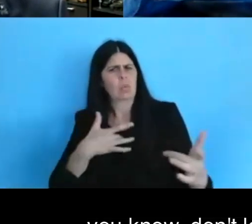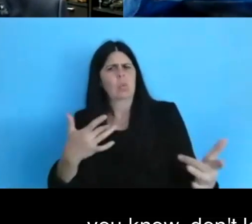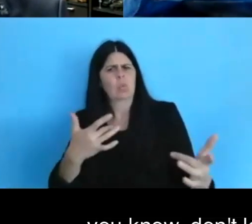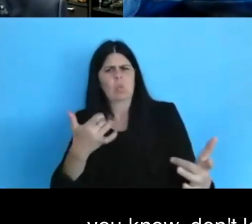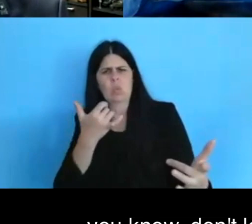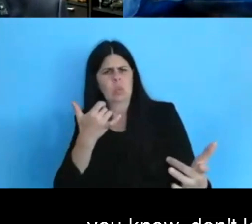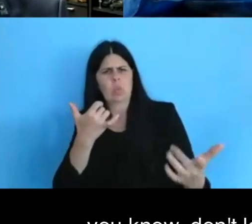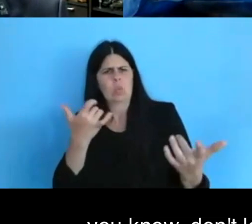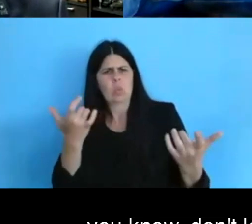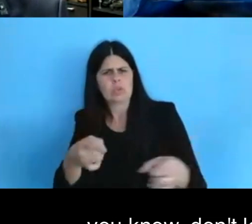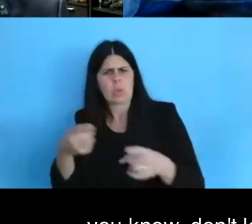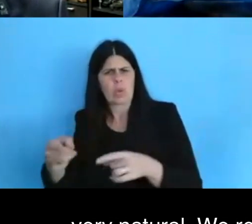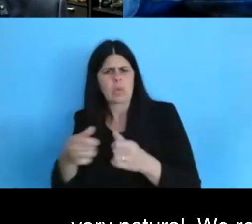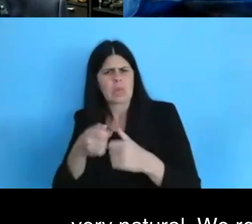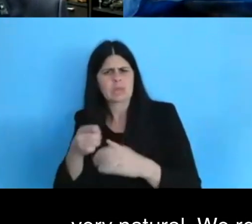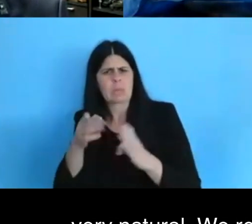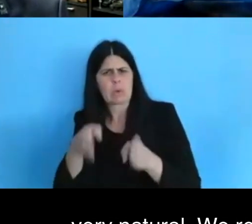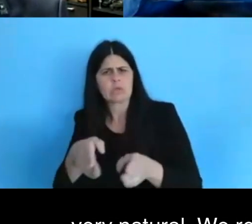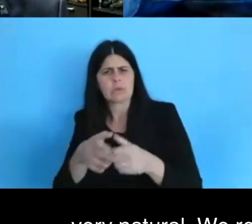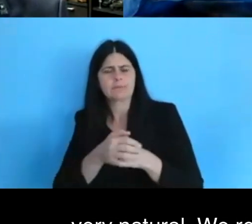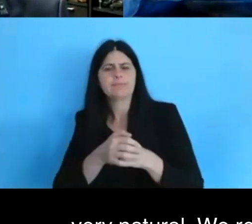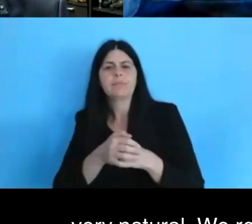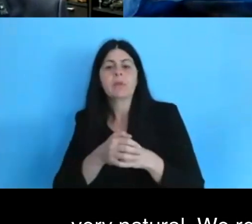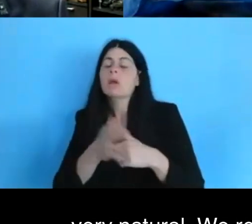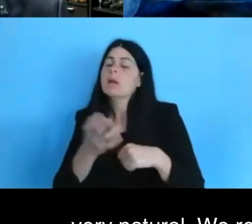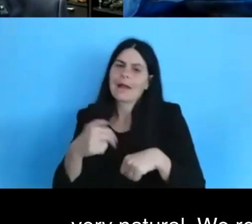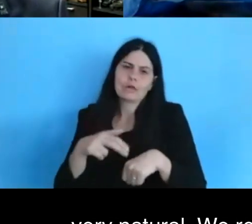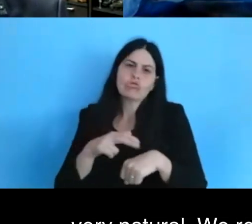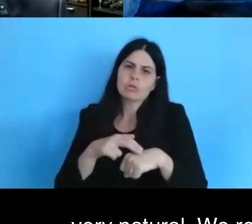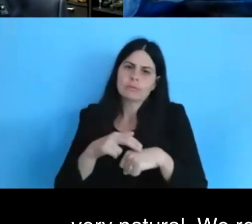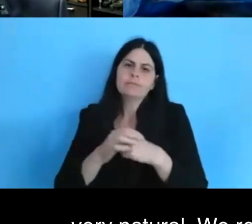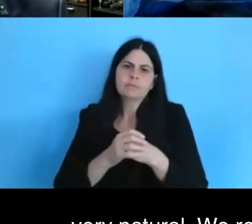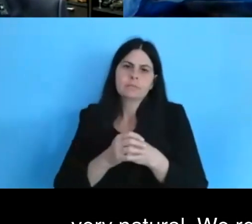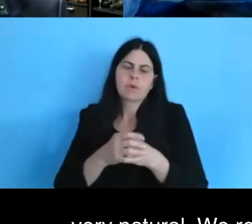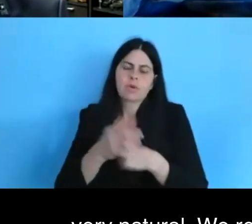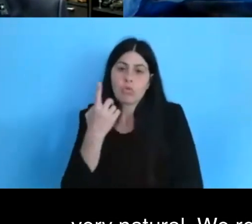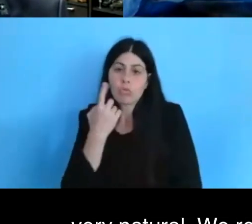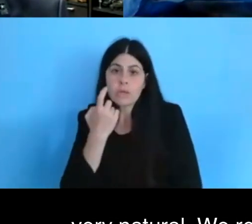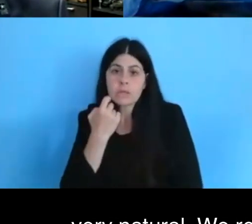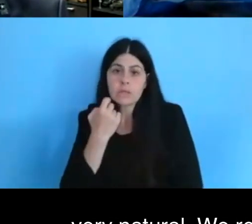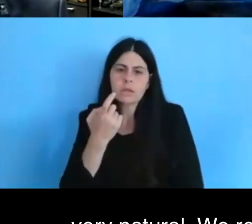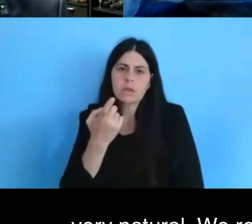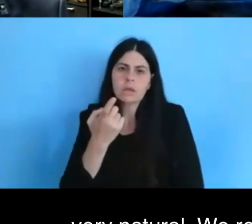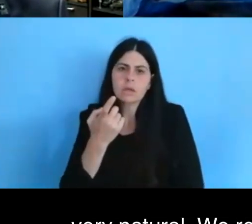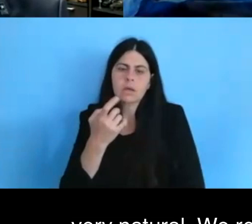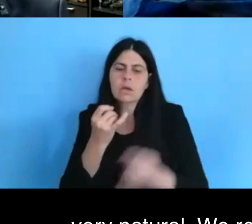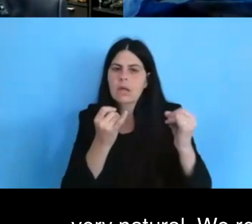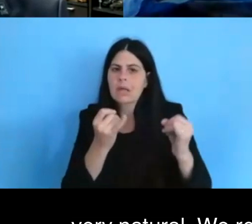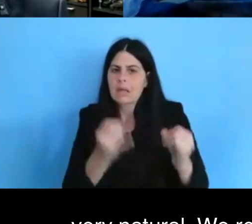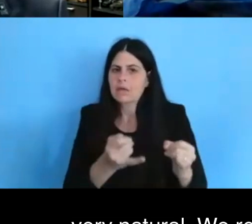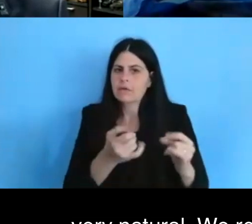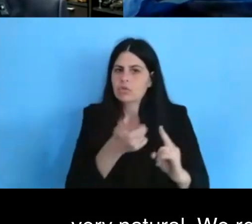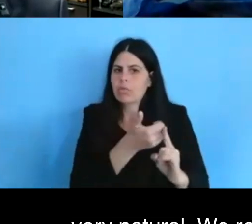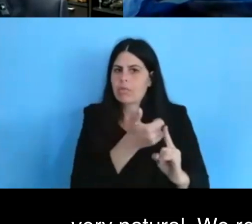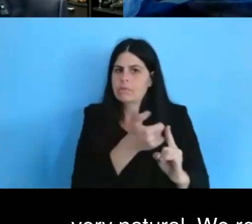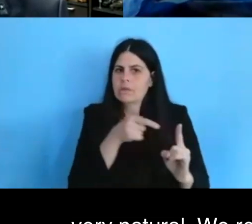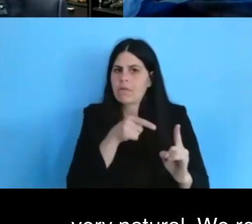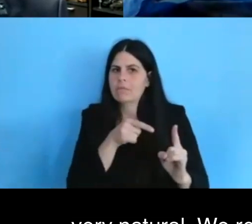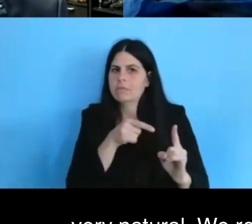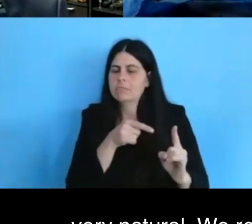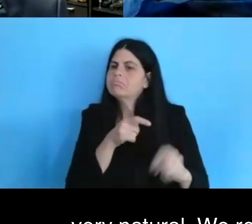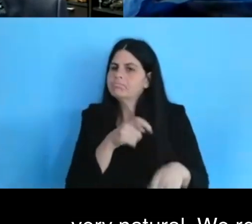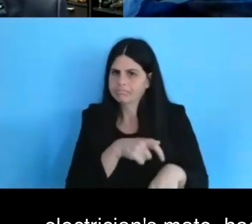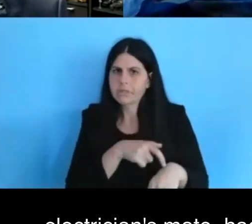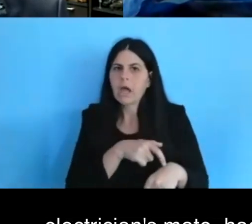person? It's like it is very natural. We recently had an individual who had spent time in the